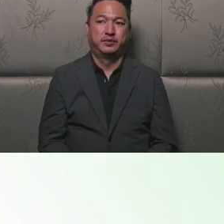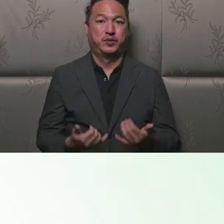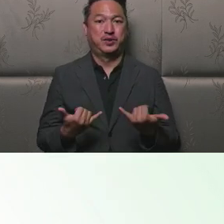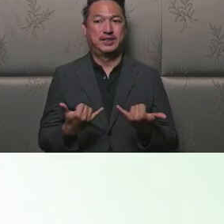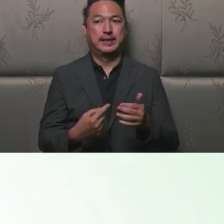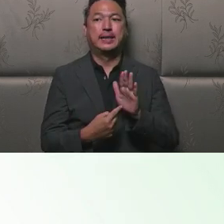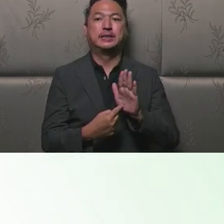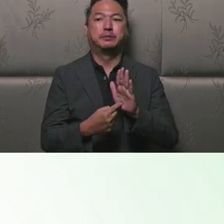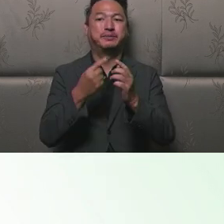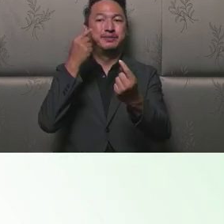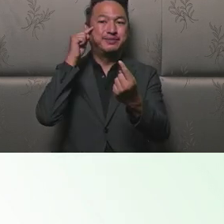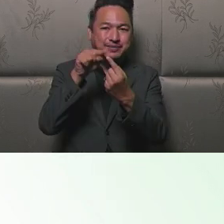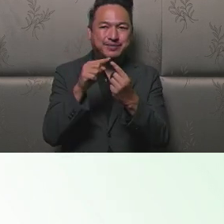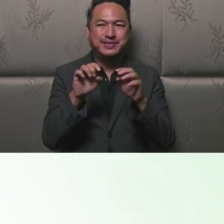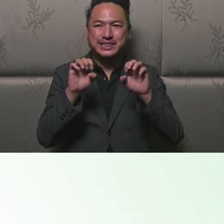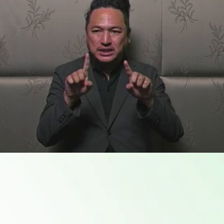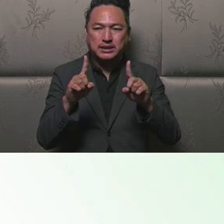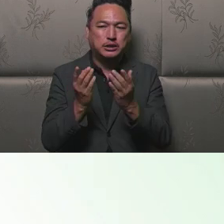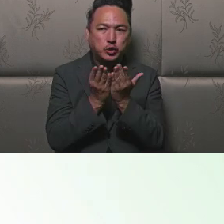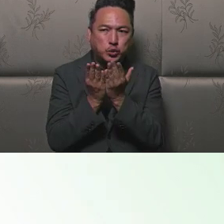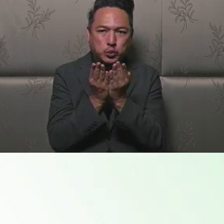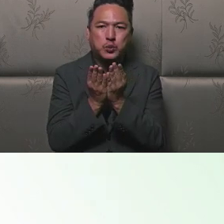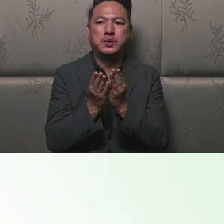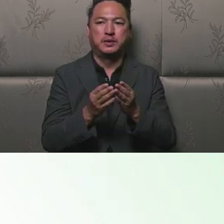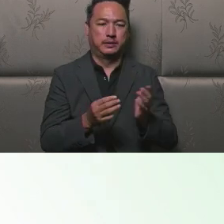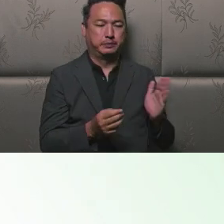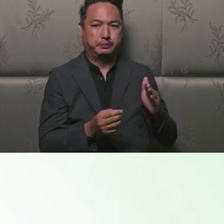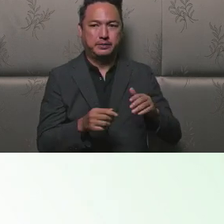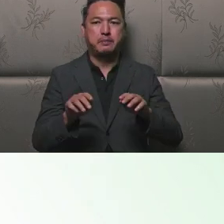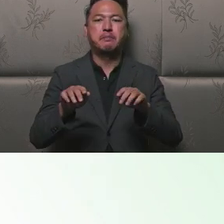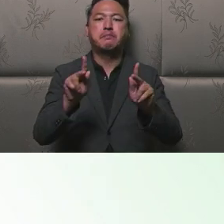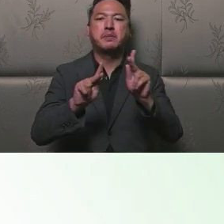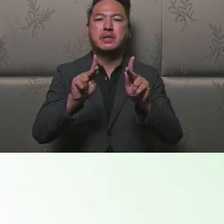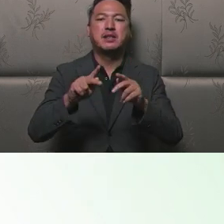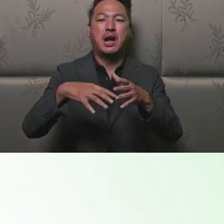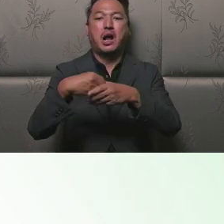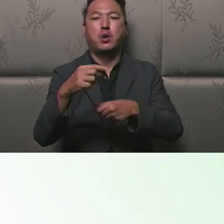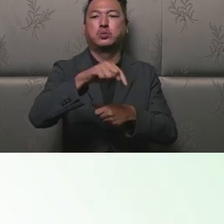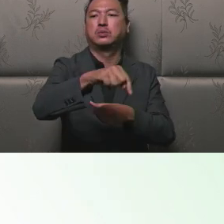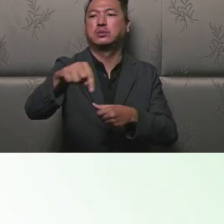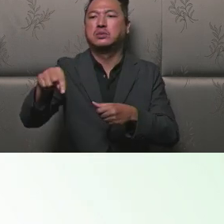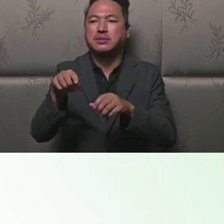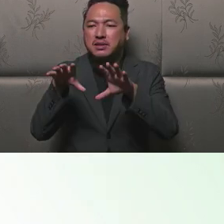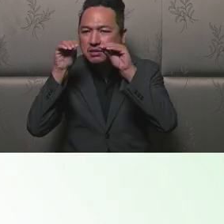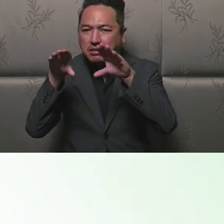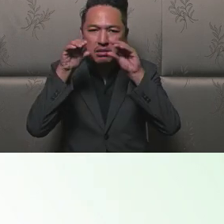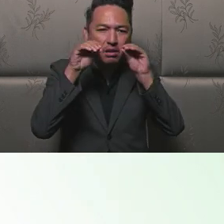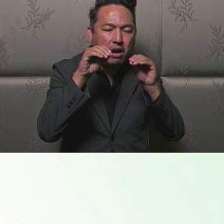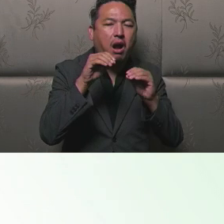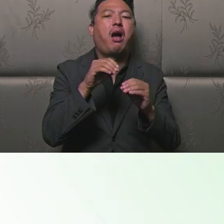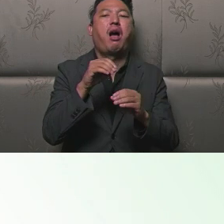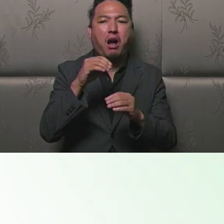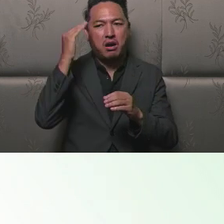in focus or can be integrated into the lesson, and how the contextualized objective competency can be expressed or